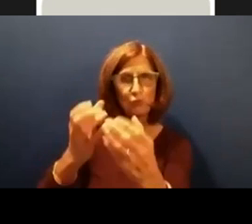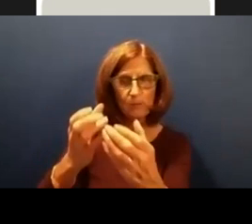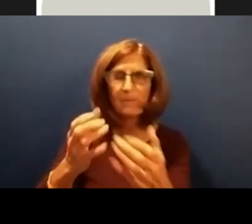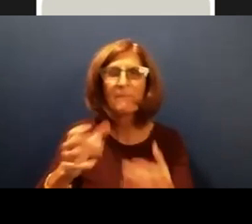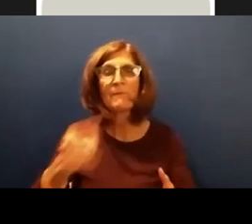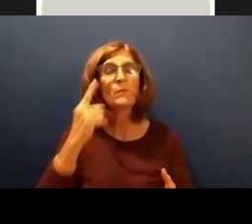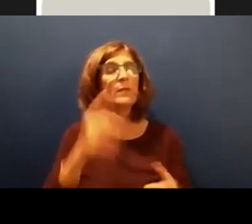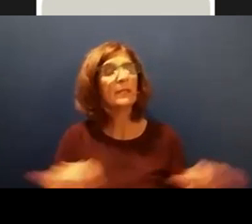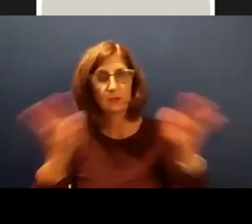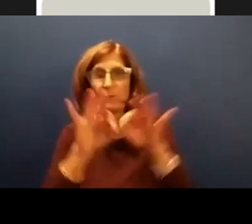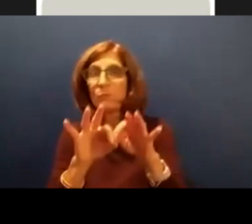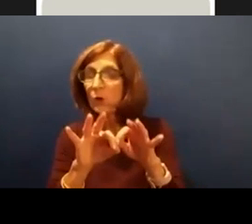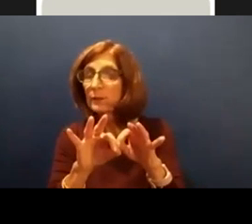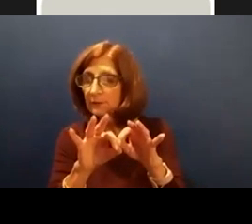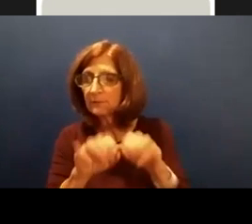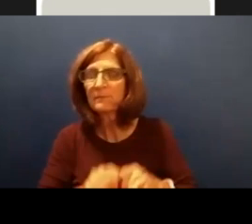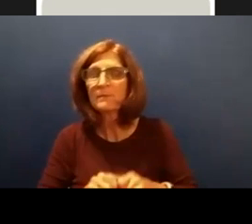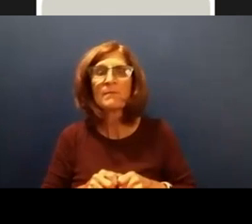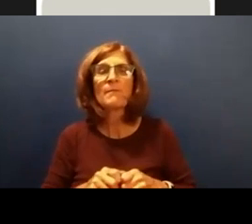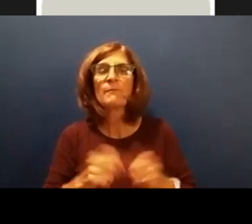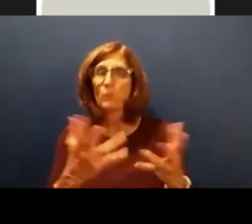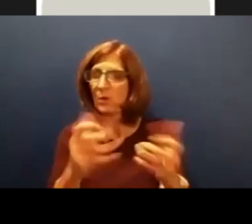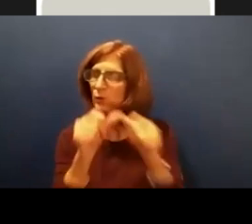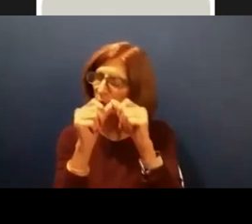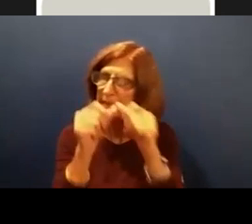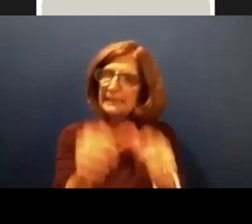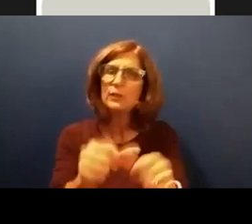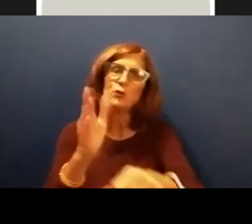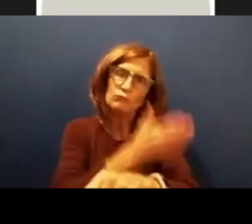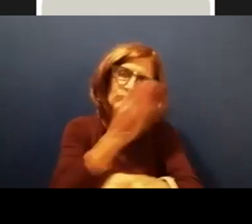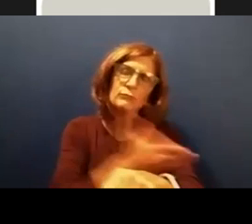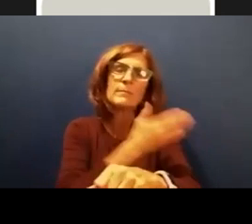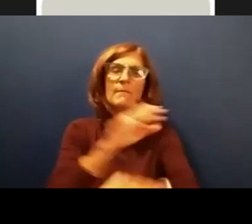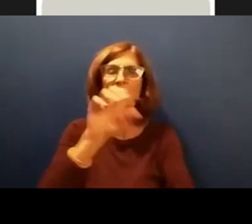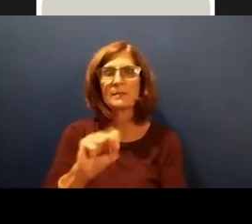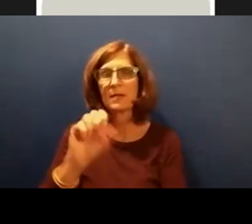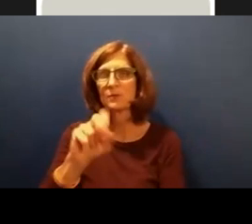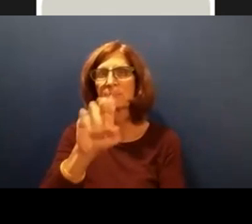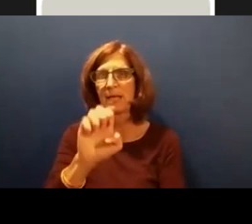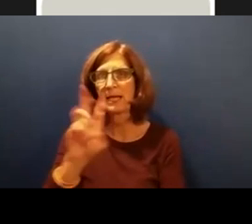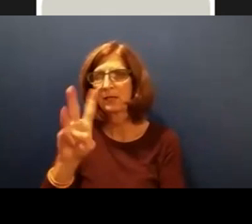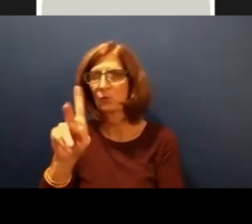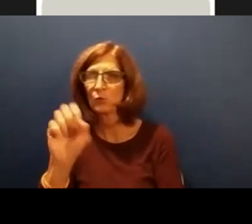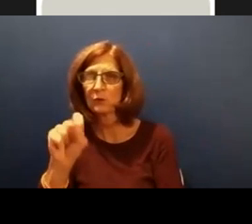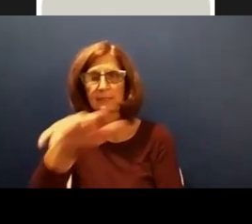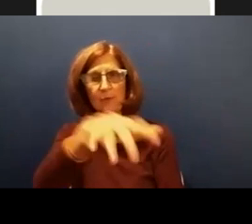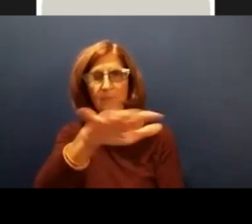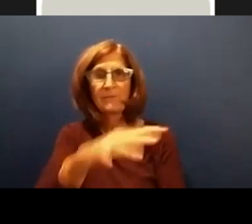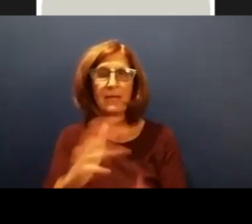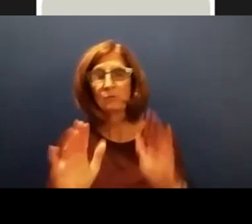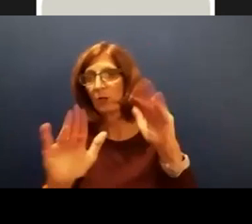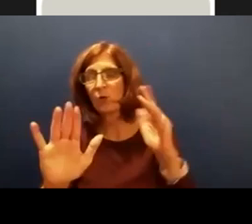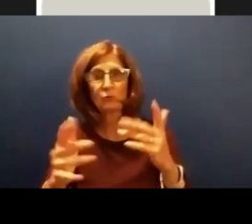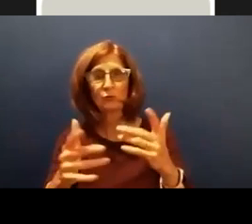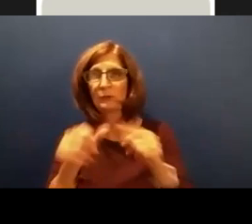project. We think it's an important part of the continued revitalization of Southside Works. And we look forward to continuing our partnership